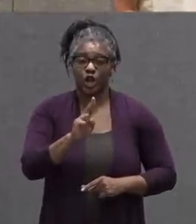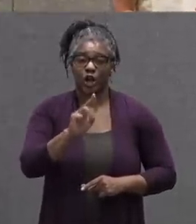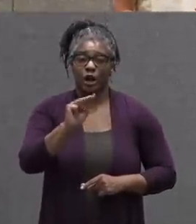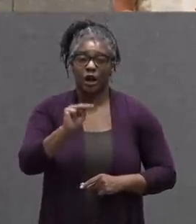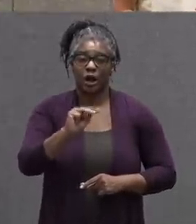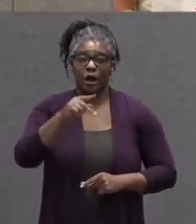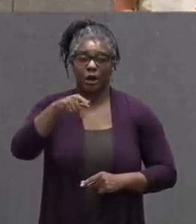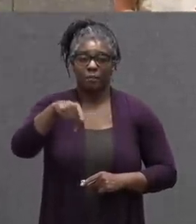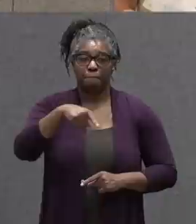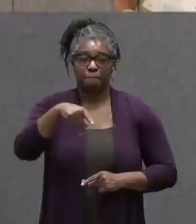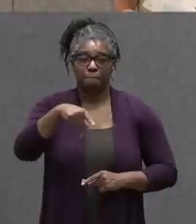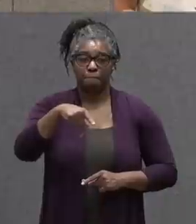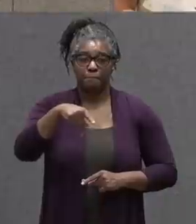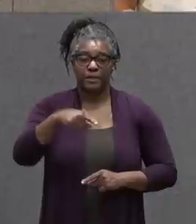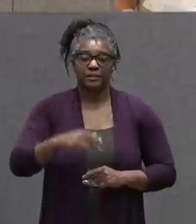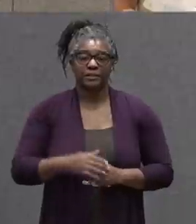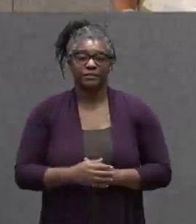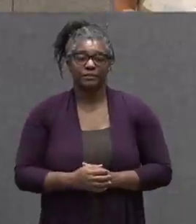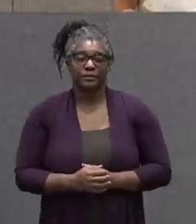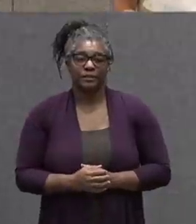jump.